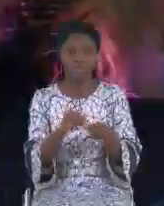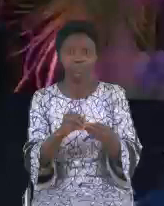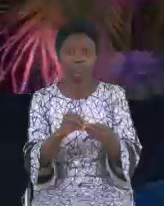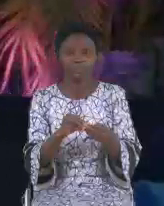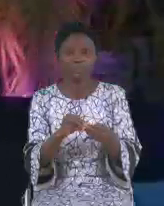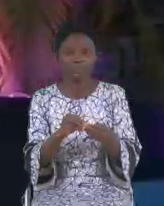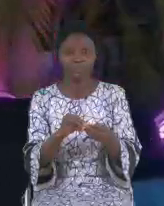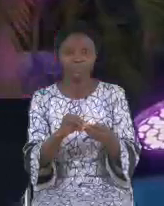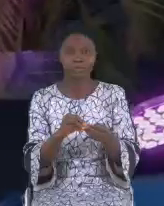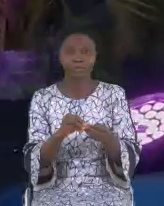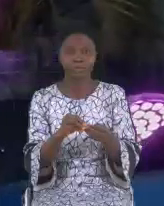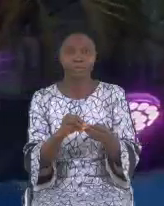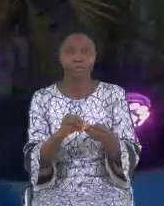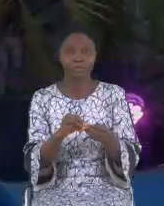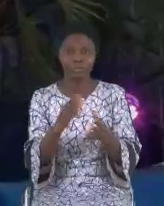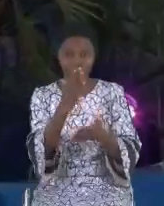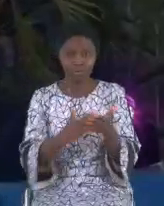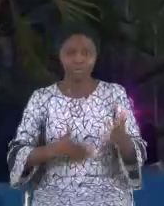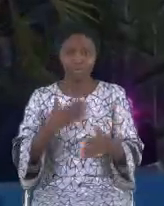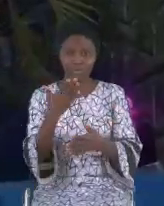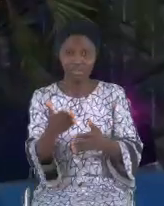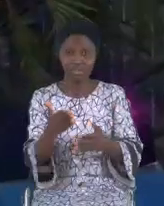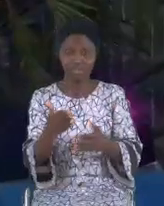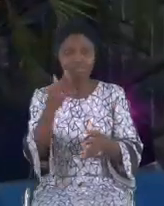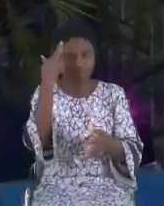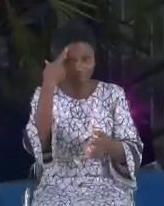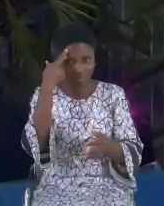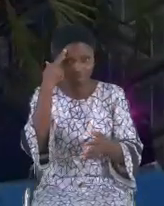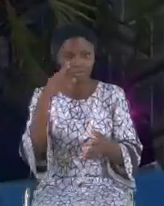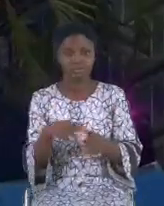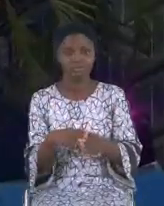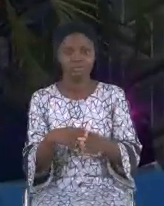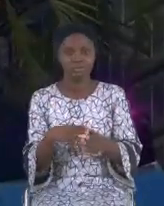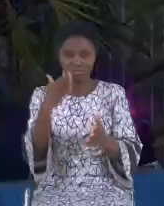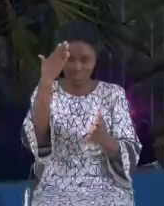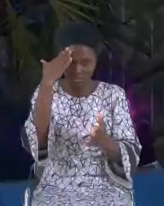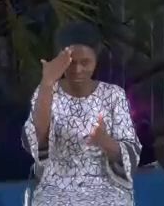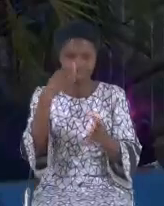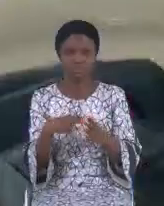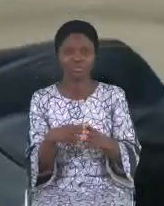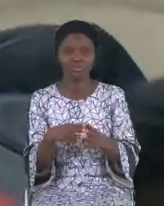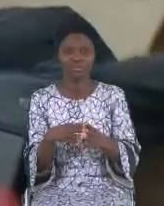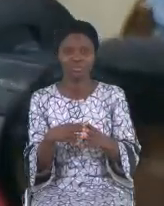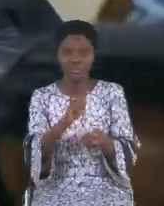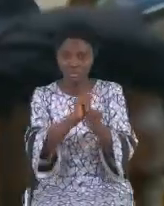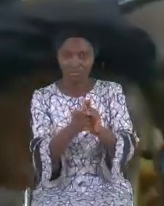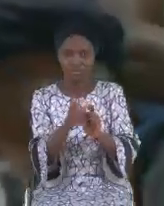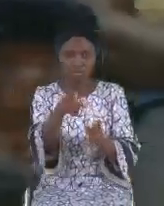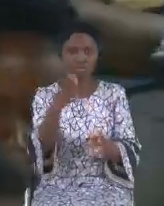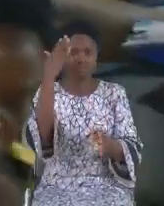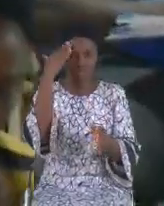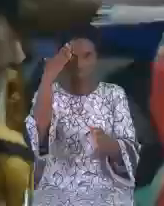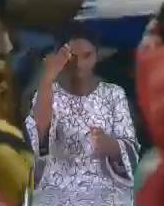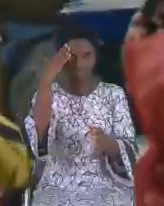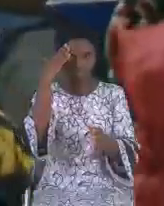realize. Somebody there will realize. Transformation, you realize.